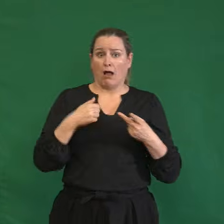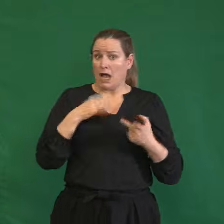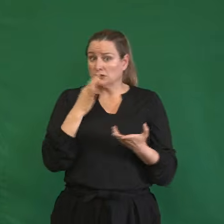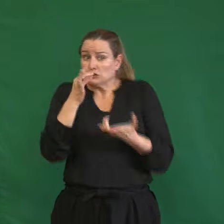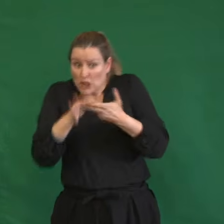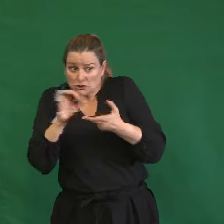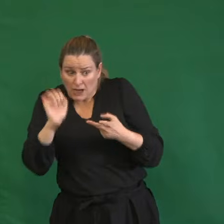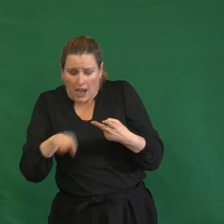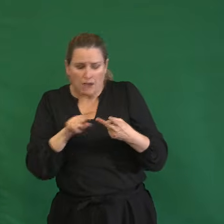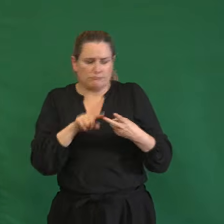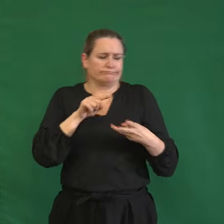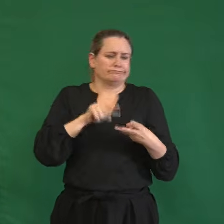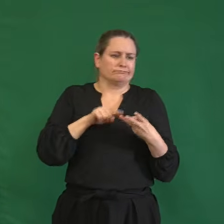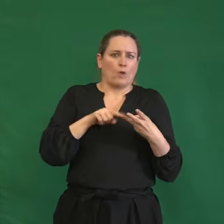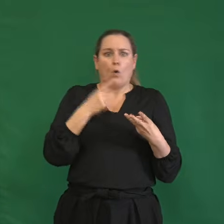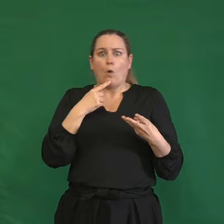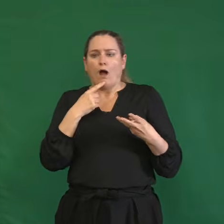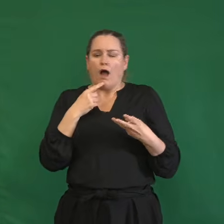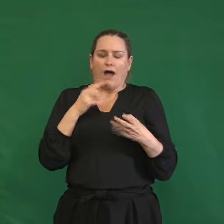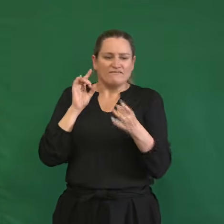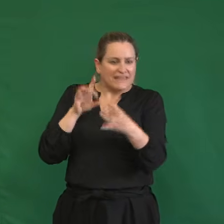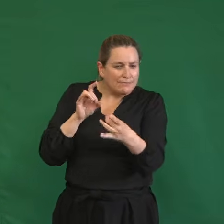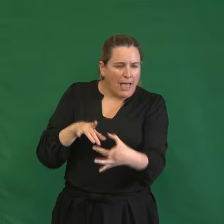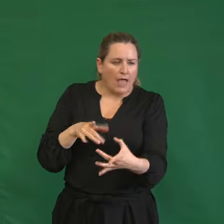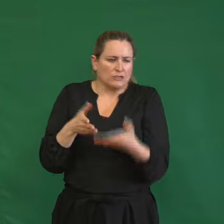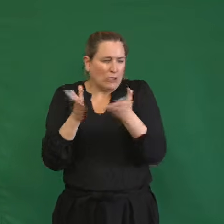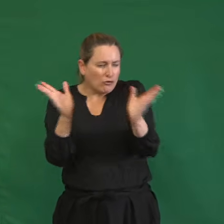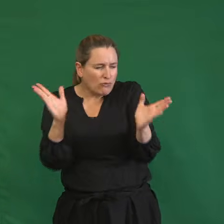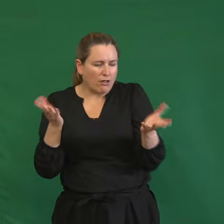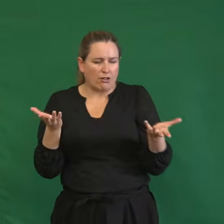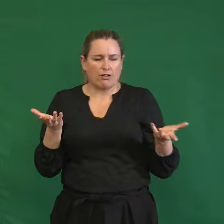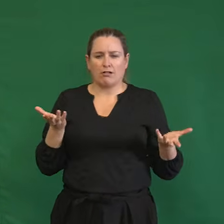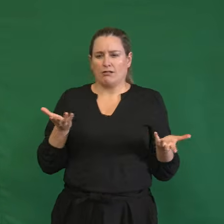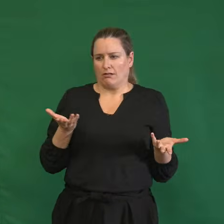based on existing signs. And as I already mentioned,